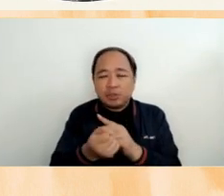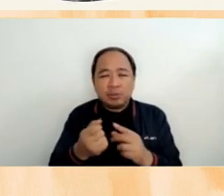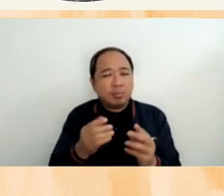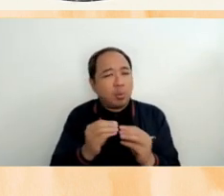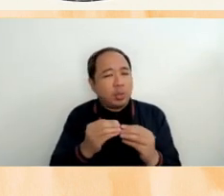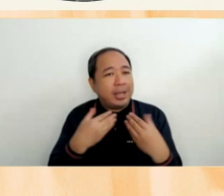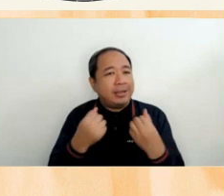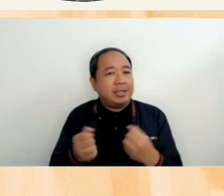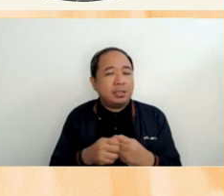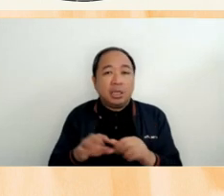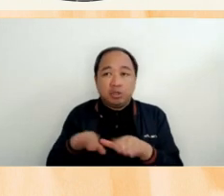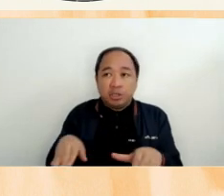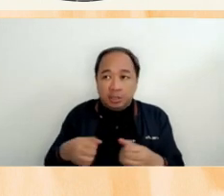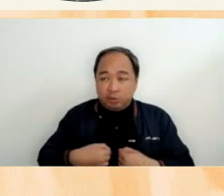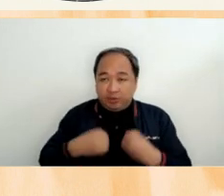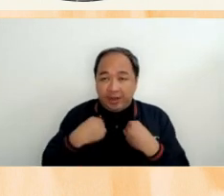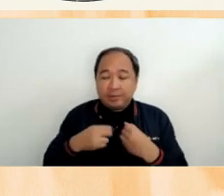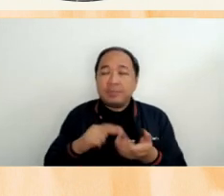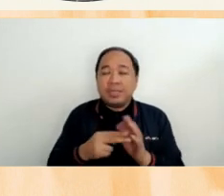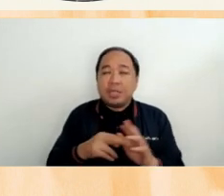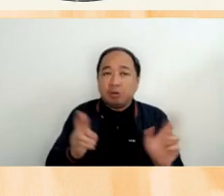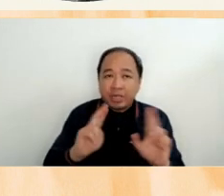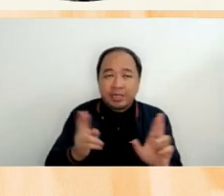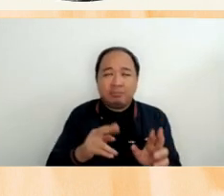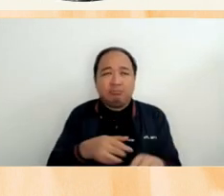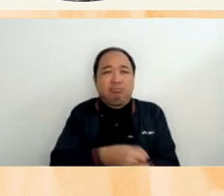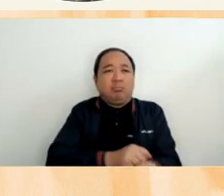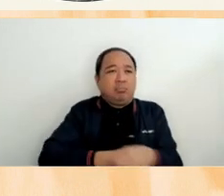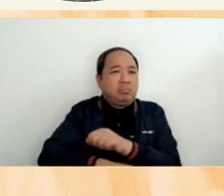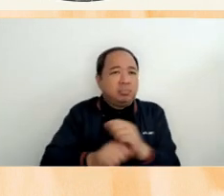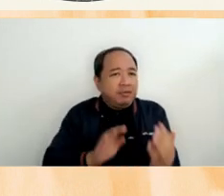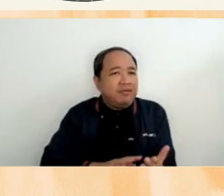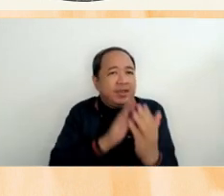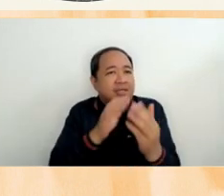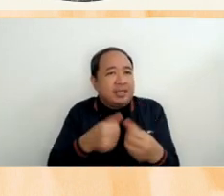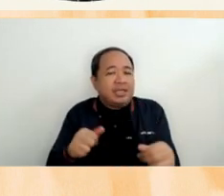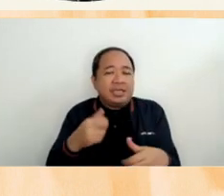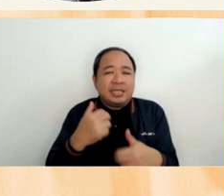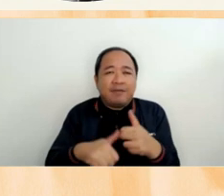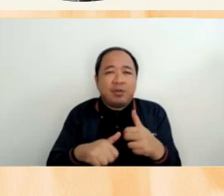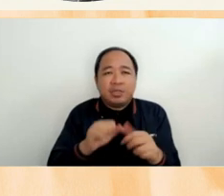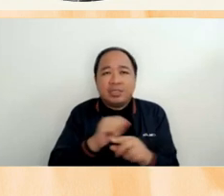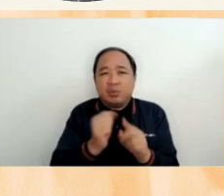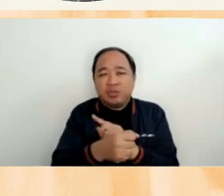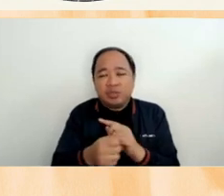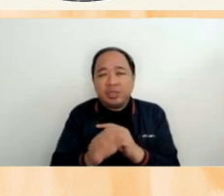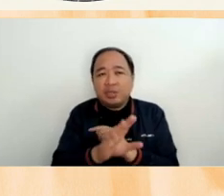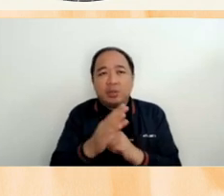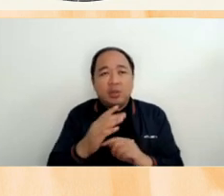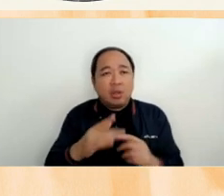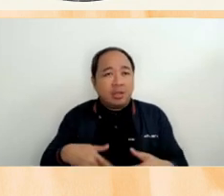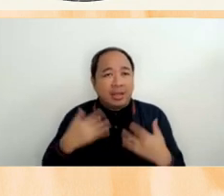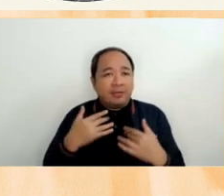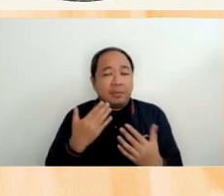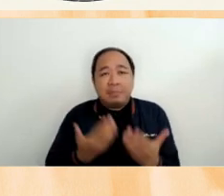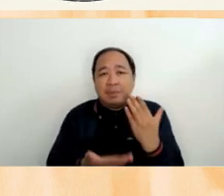cope are more prepared to deal with difficult situations later in their lives and will be less likely